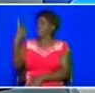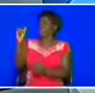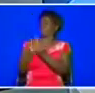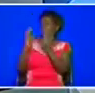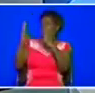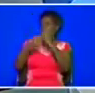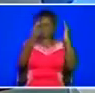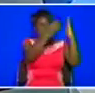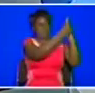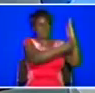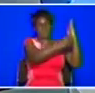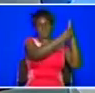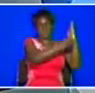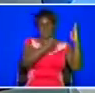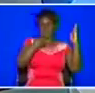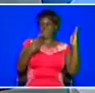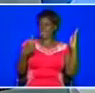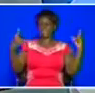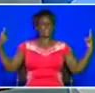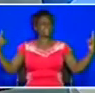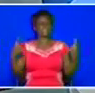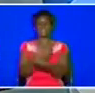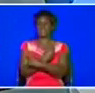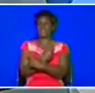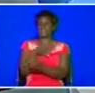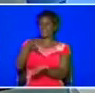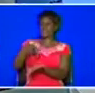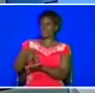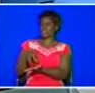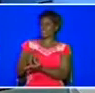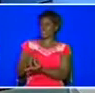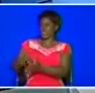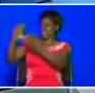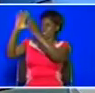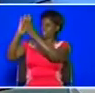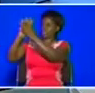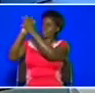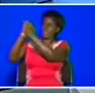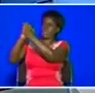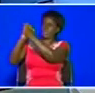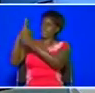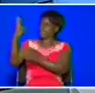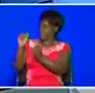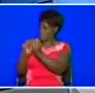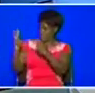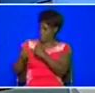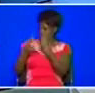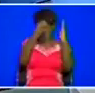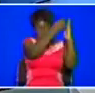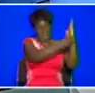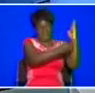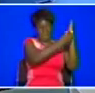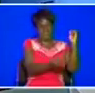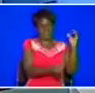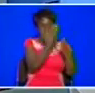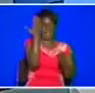2017 manifesto claims a totally different ratio, yes? Yes. The Jubilee, in the 2017 manifesto that they released